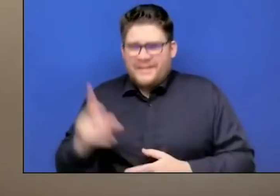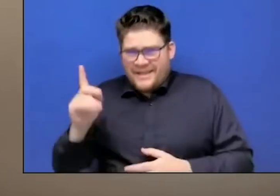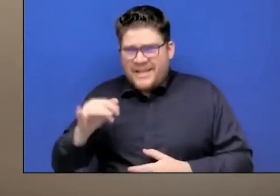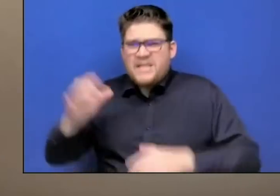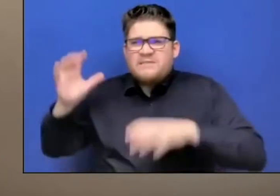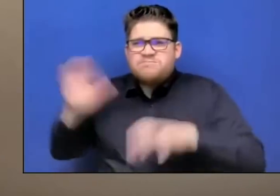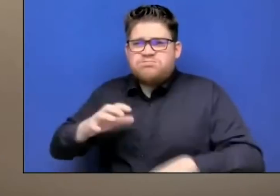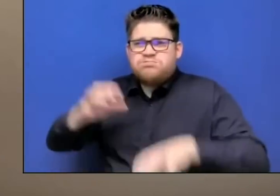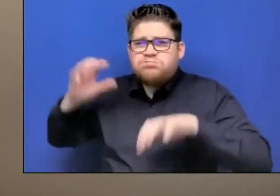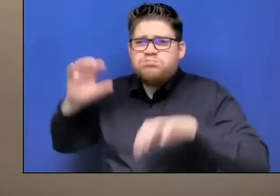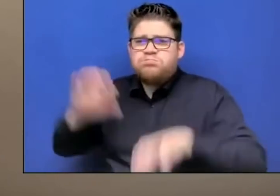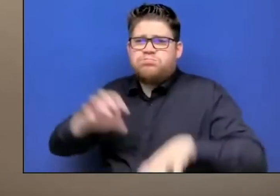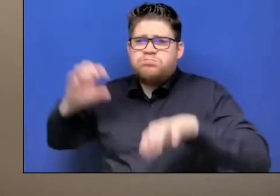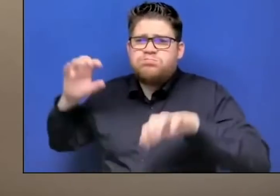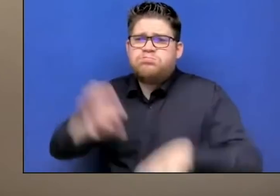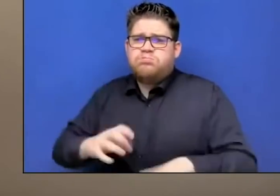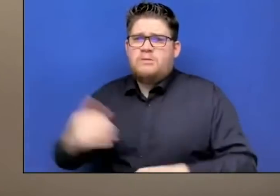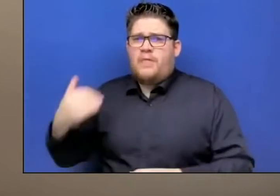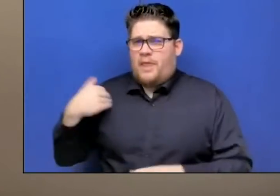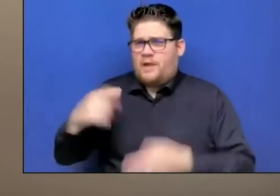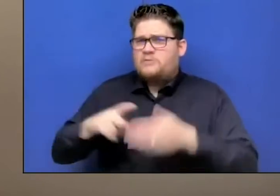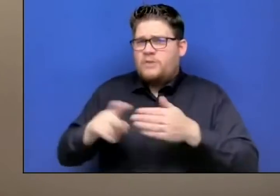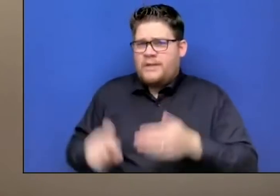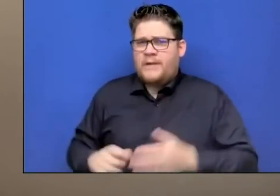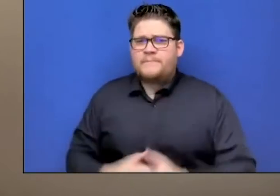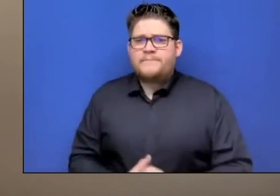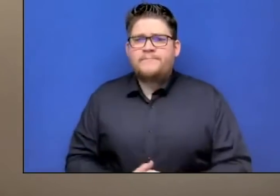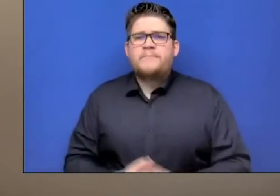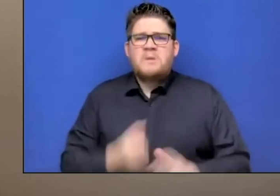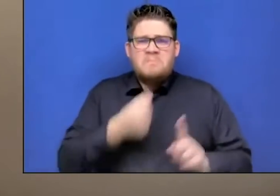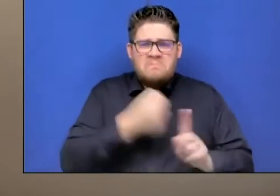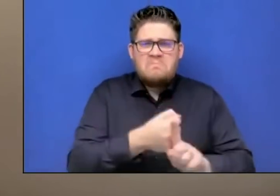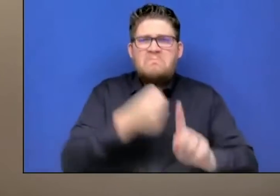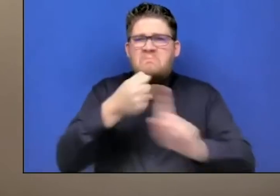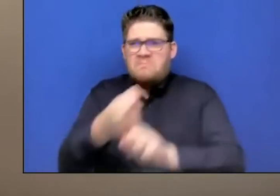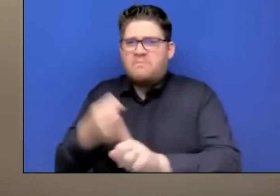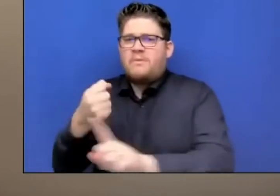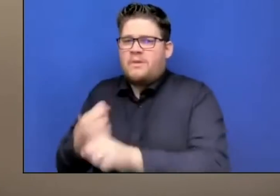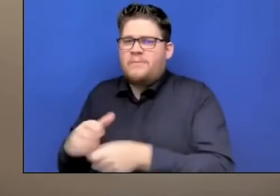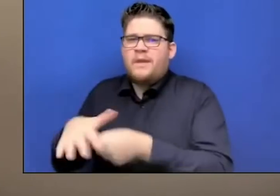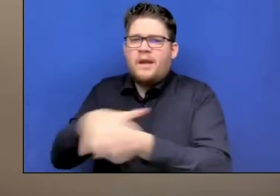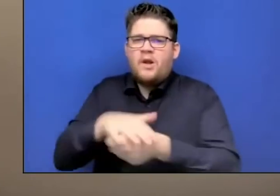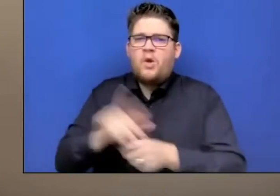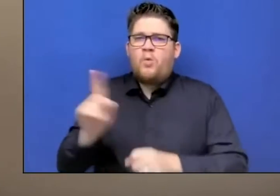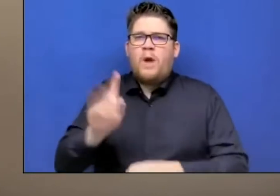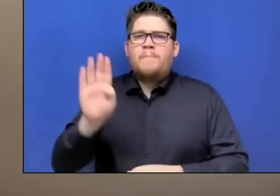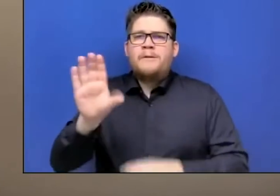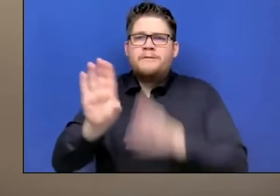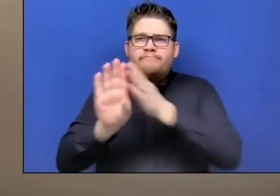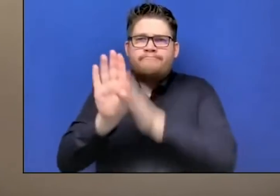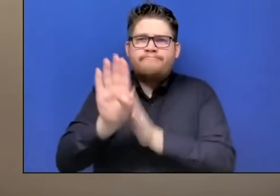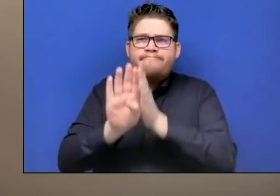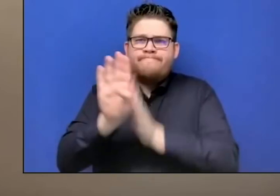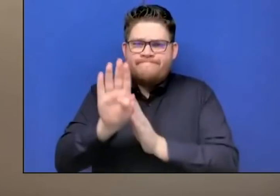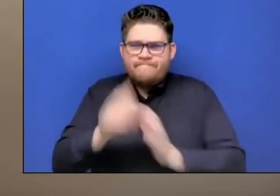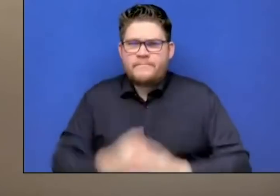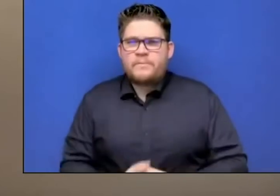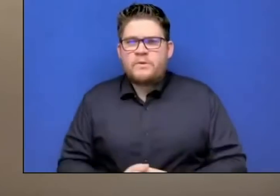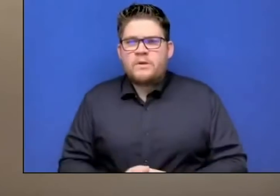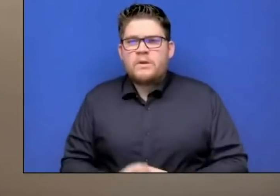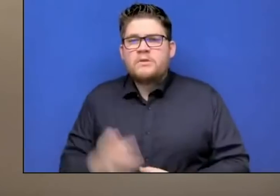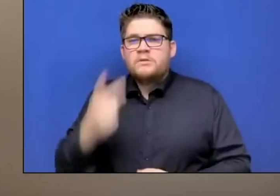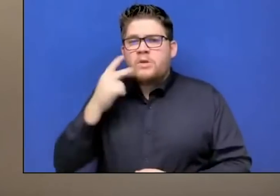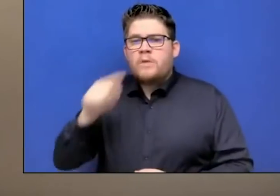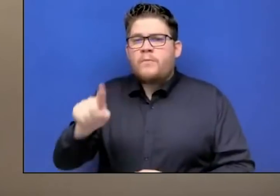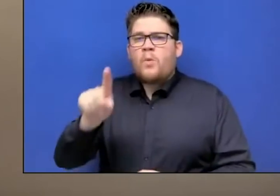rain that affected many regions along our coast. Places like Abbotsford saw 104 millimeters of